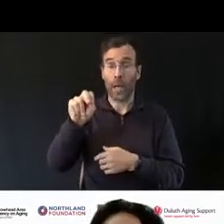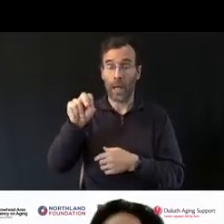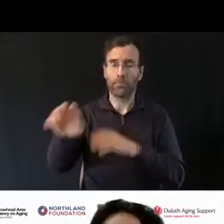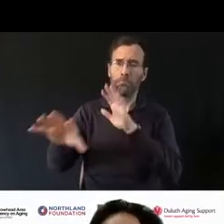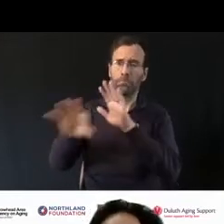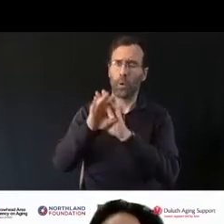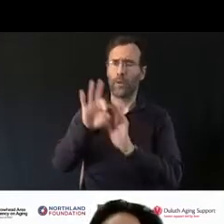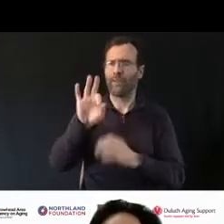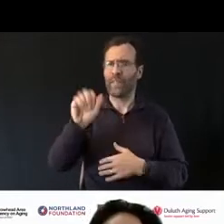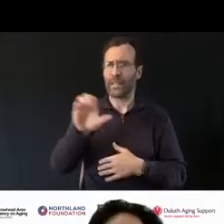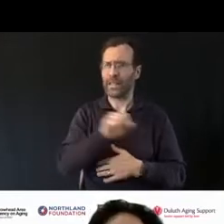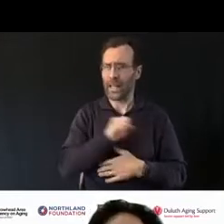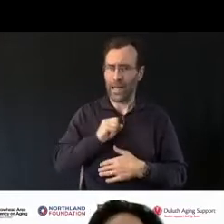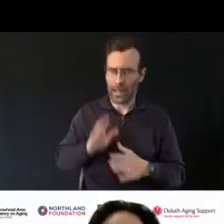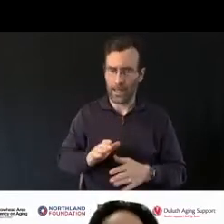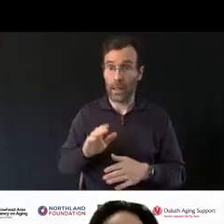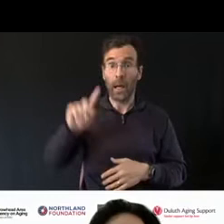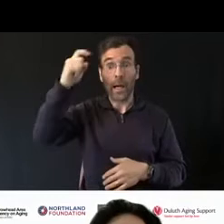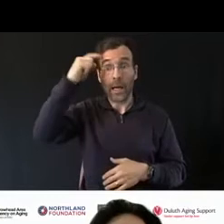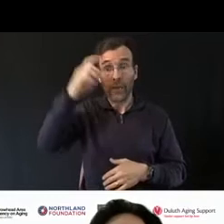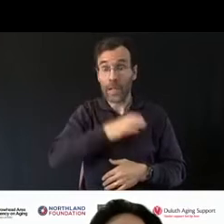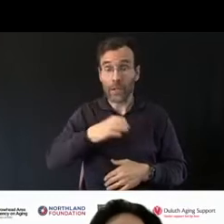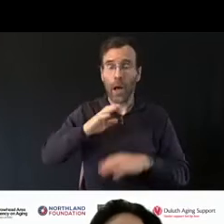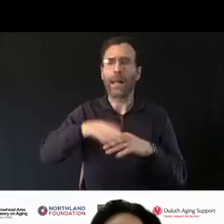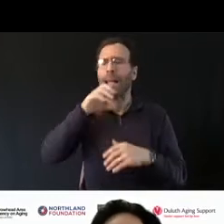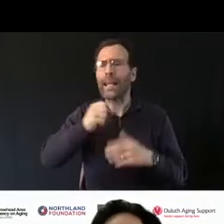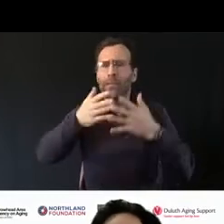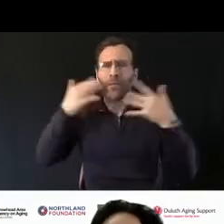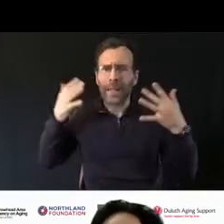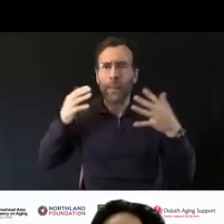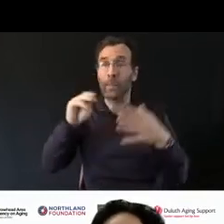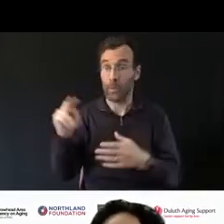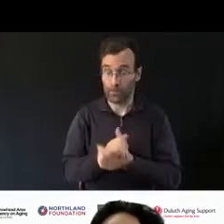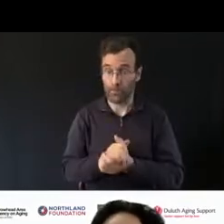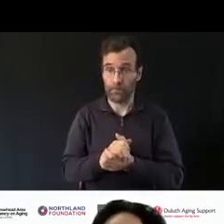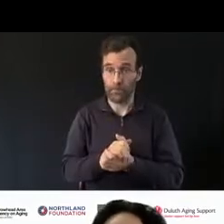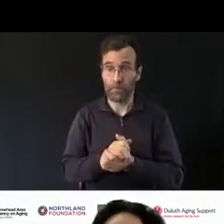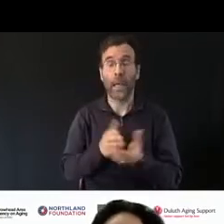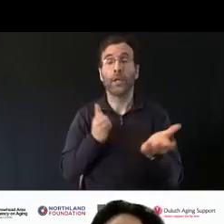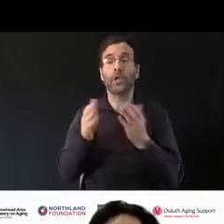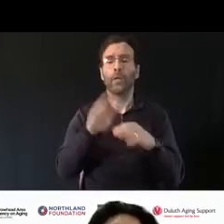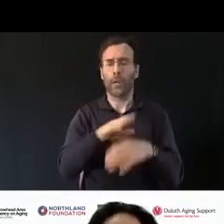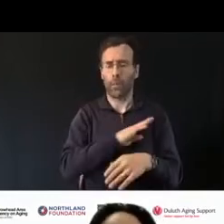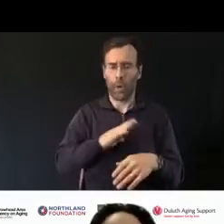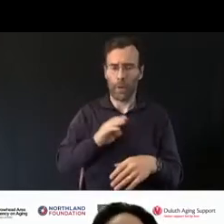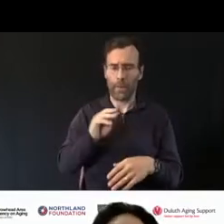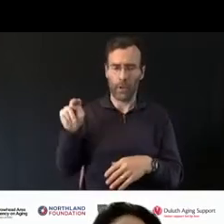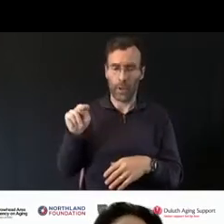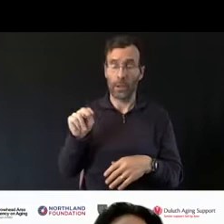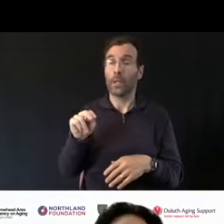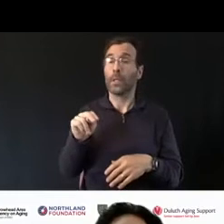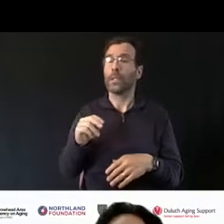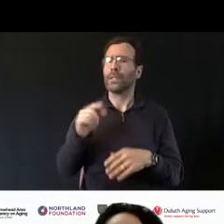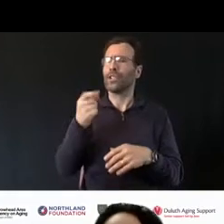and Governor's Council on an Age-Friendly Minnesota. He serves on the board of the Minnesota Association of Geriatrics Inspired